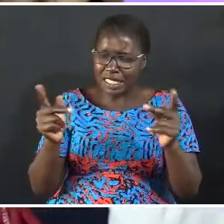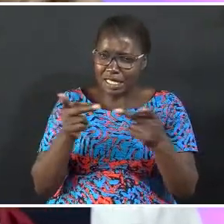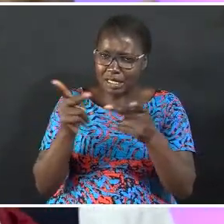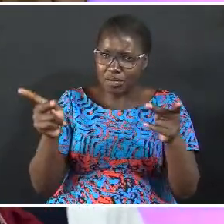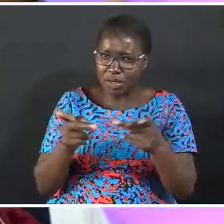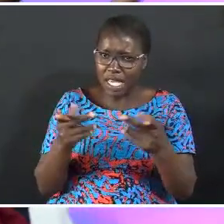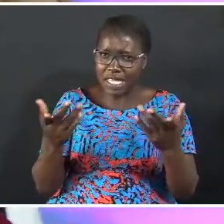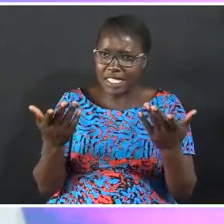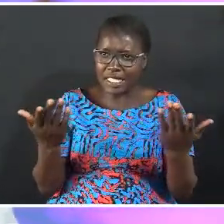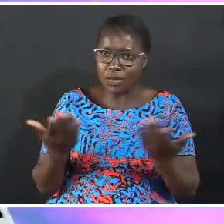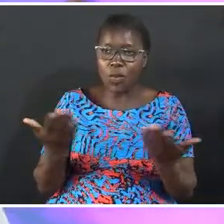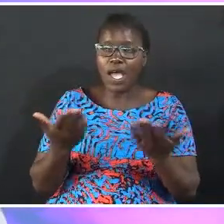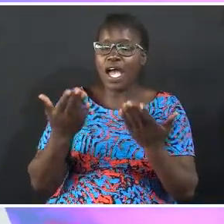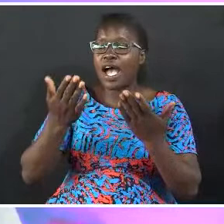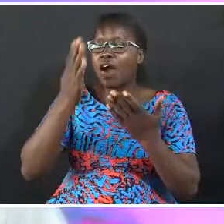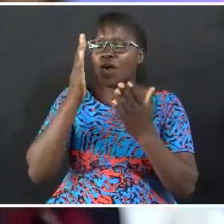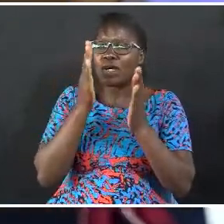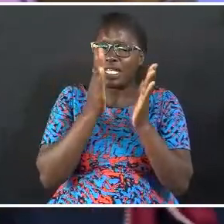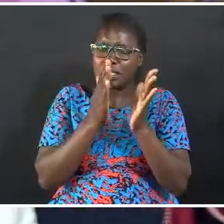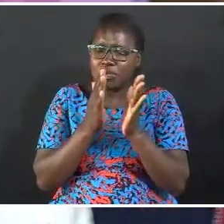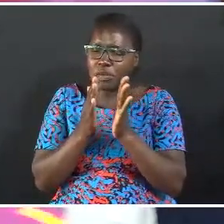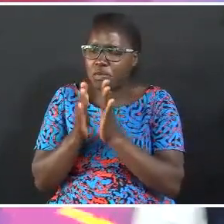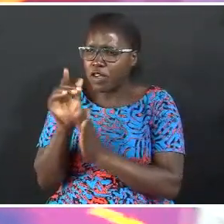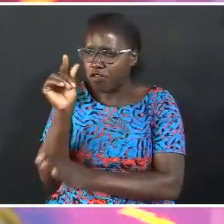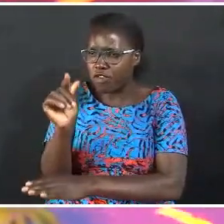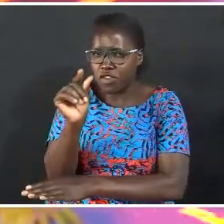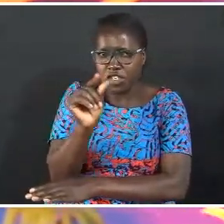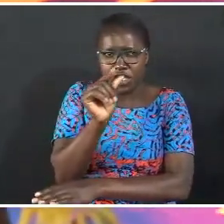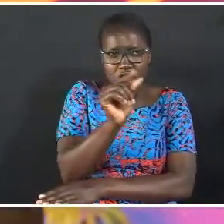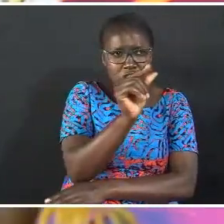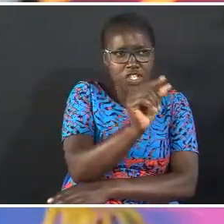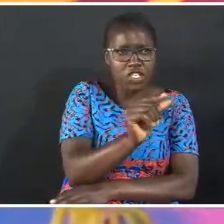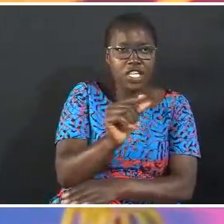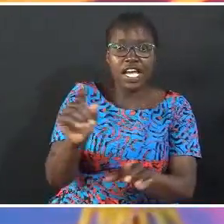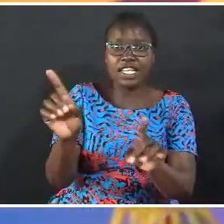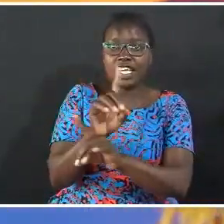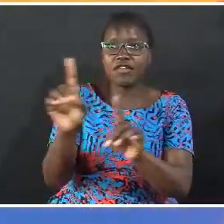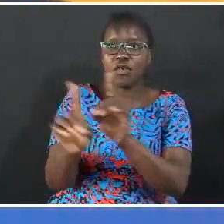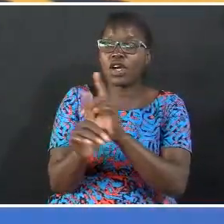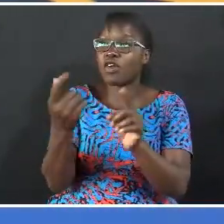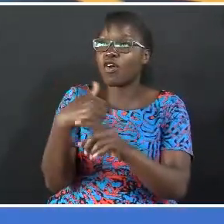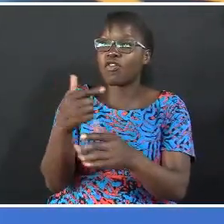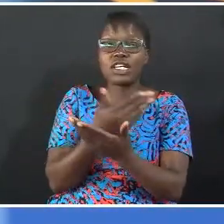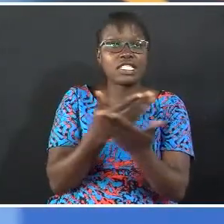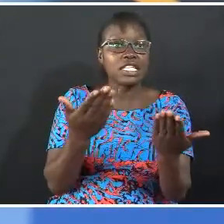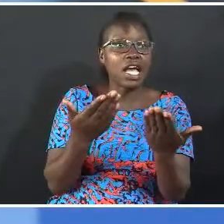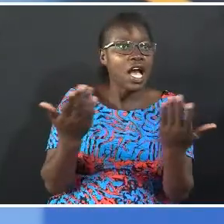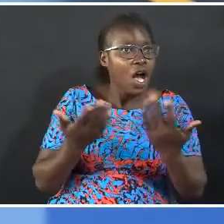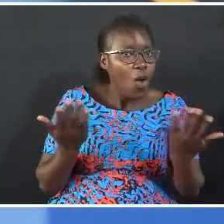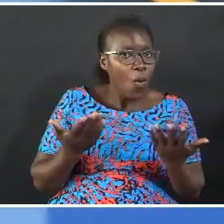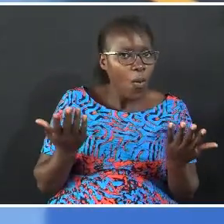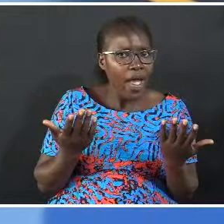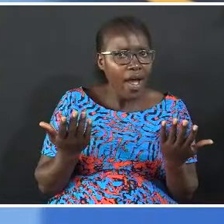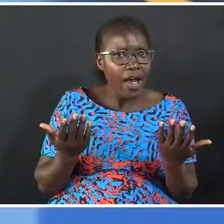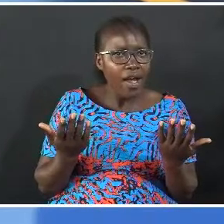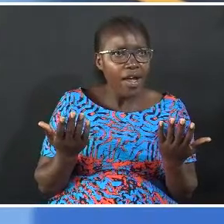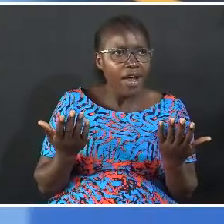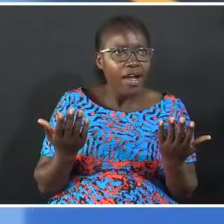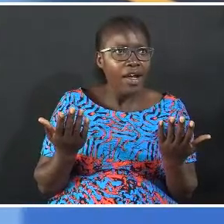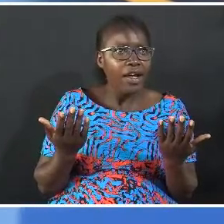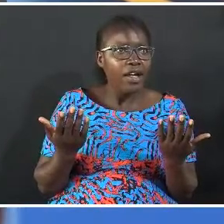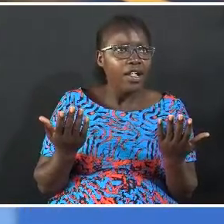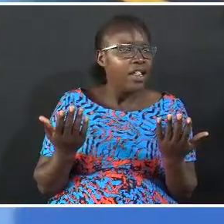be a place where God has prepared for each and every one of us. And do you know where that place is? Where?